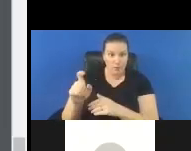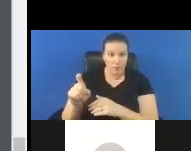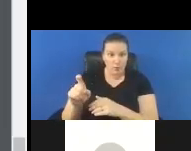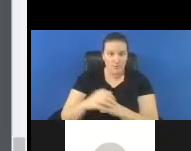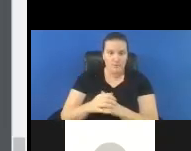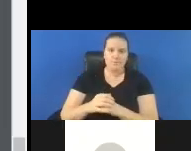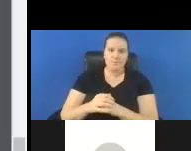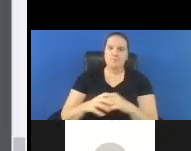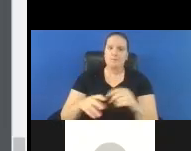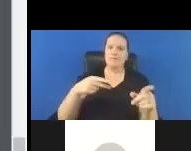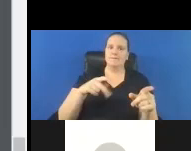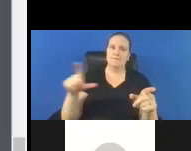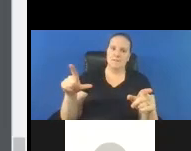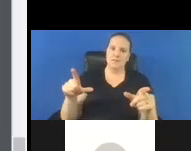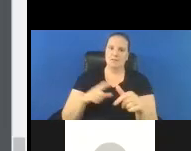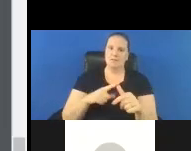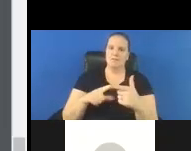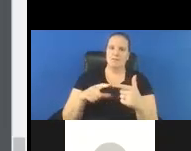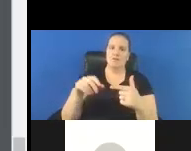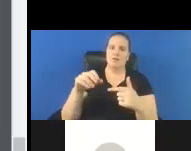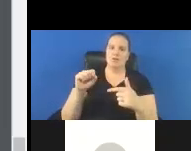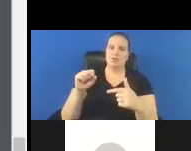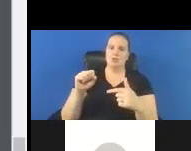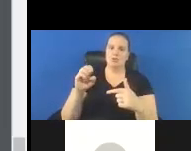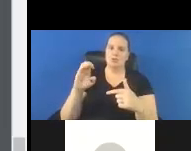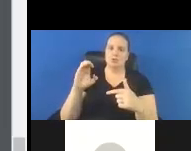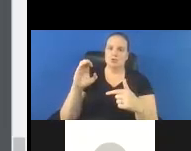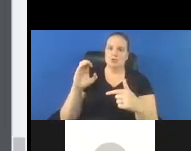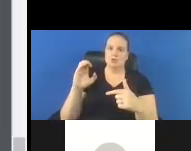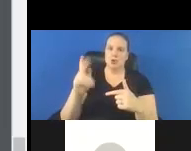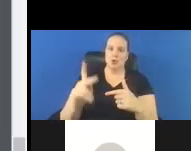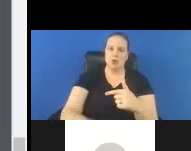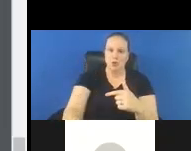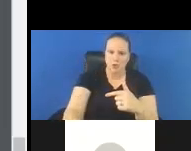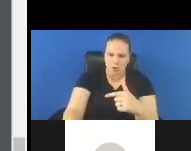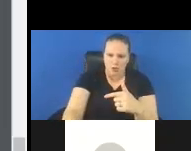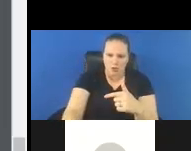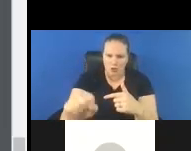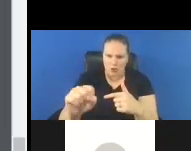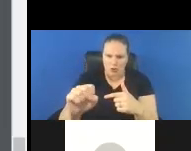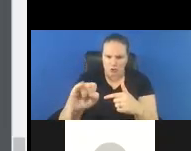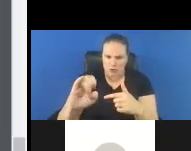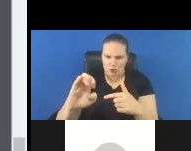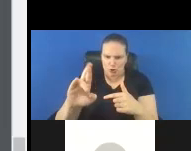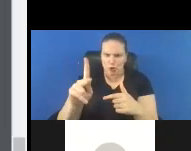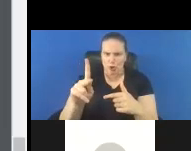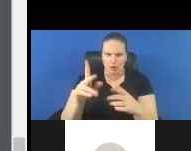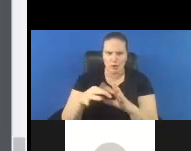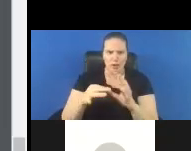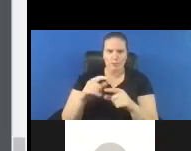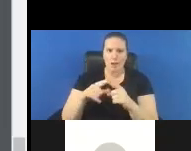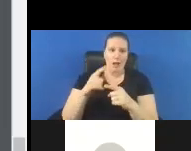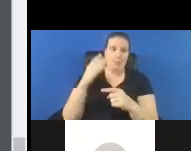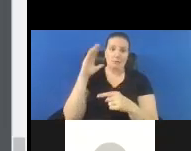I'll let Phil or Cirque weigh in. I don't know personally. I would assume probably, but I don't know I haven't heard